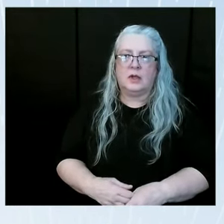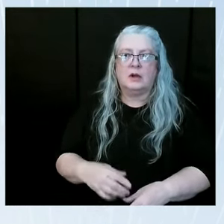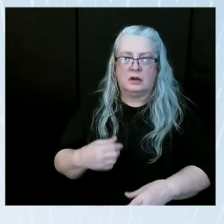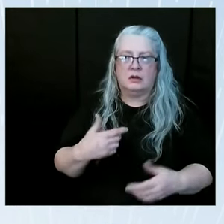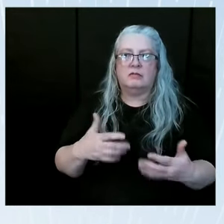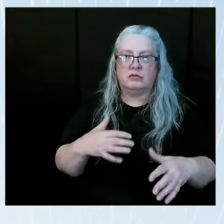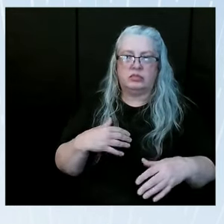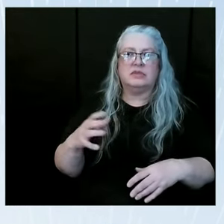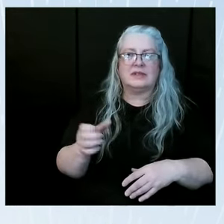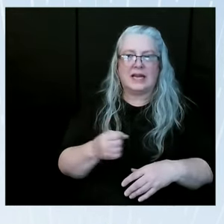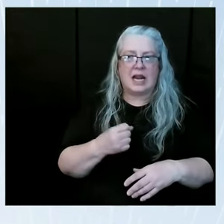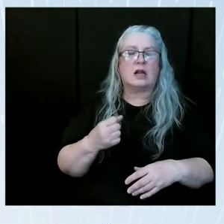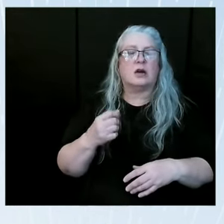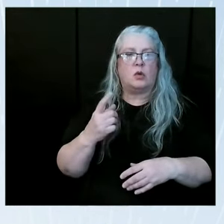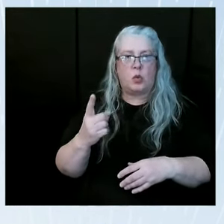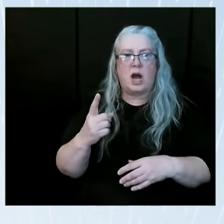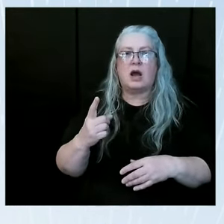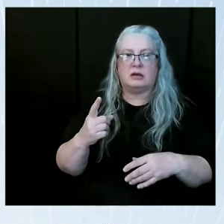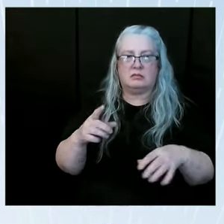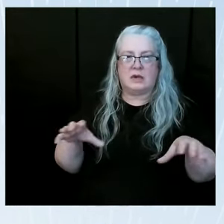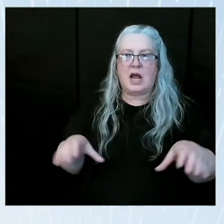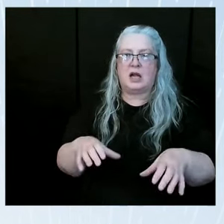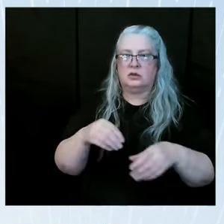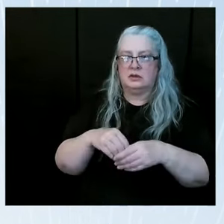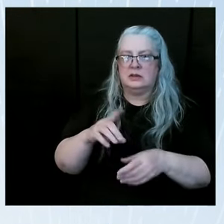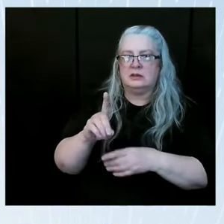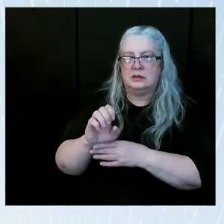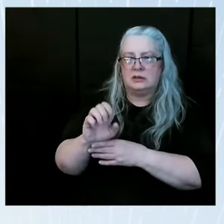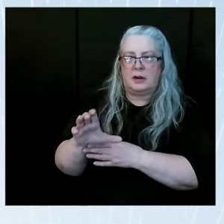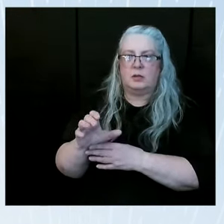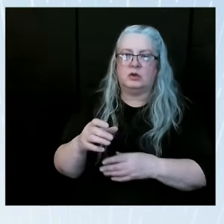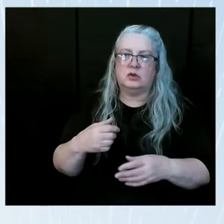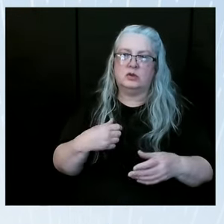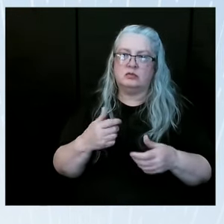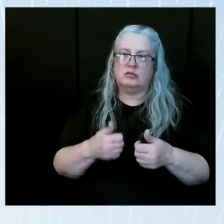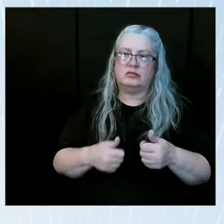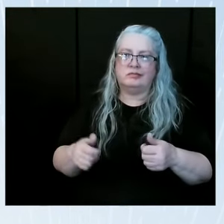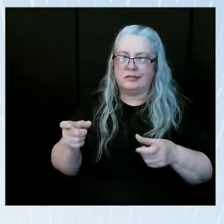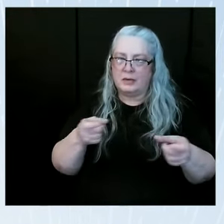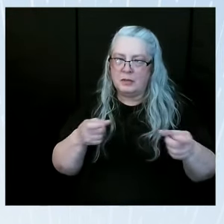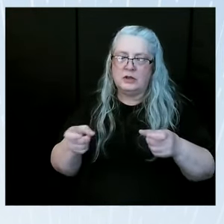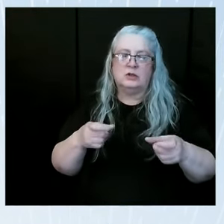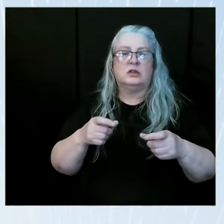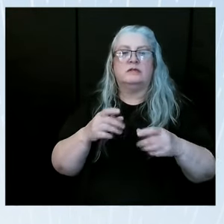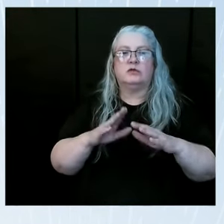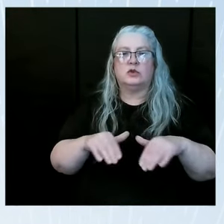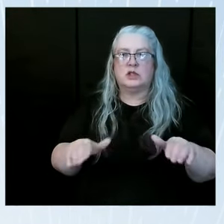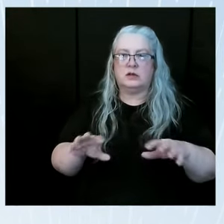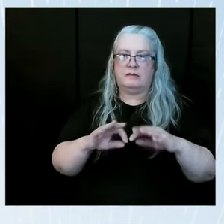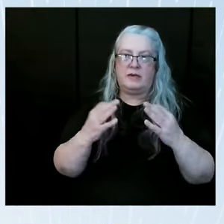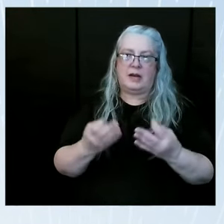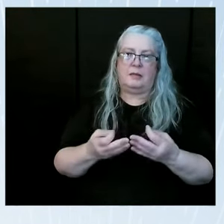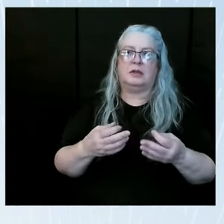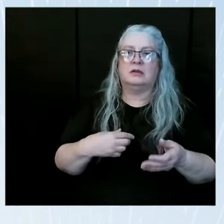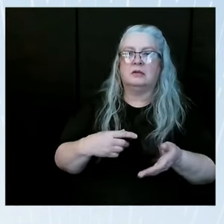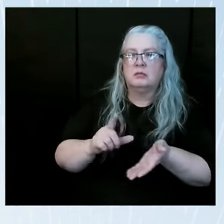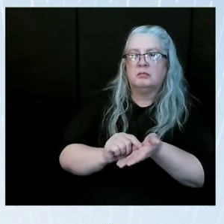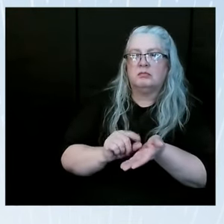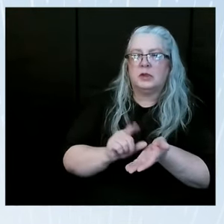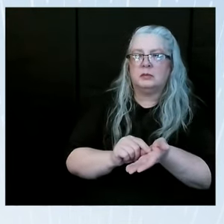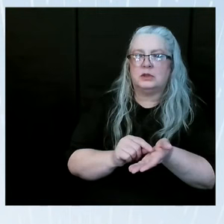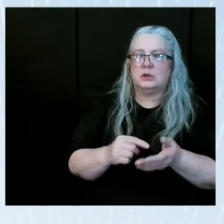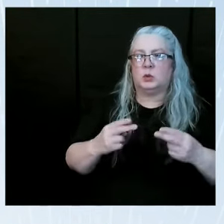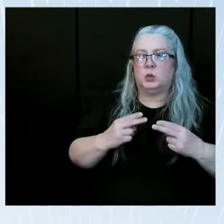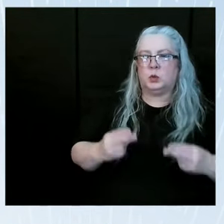Children and Families publication of human trafficking prevention resources for individuals from Ukraine who came into the U.S.